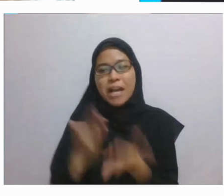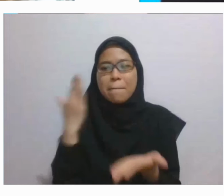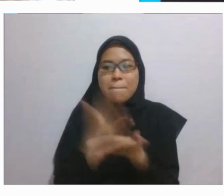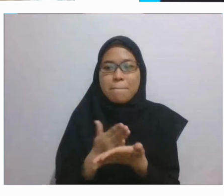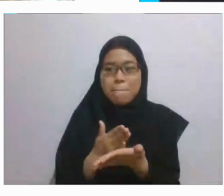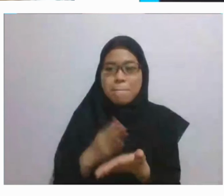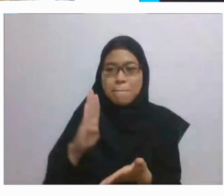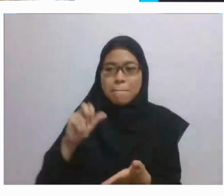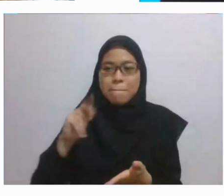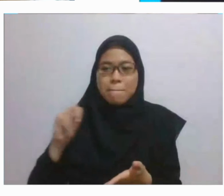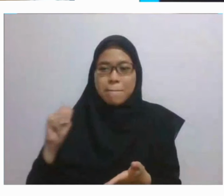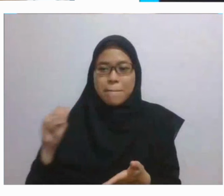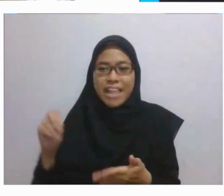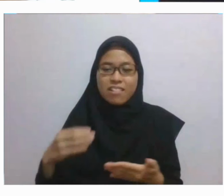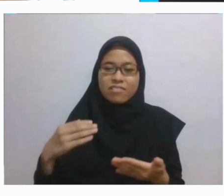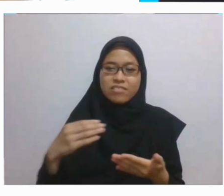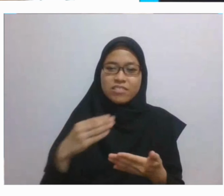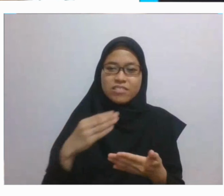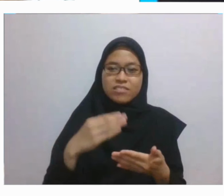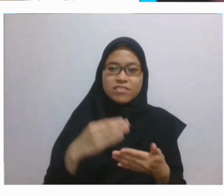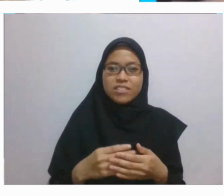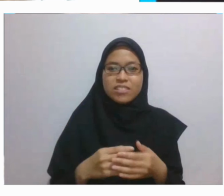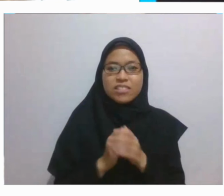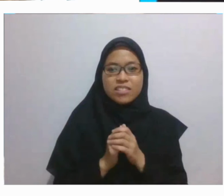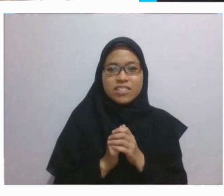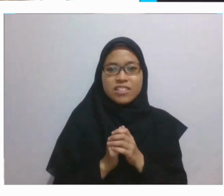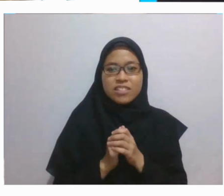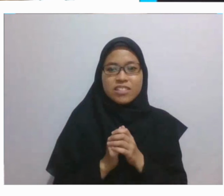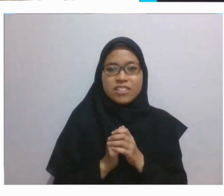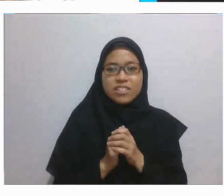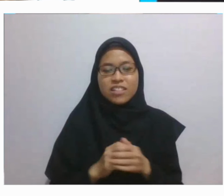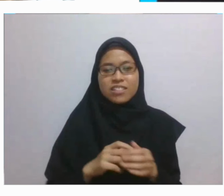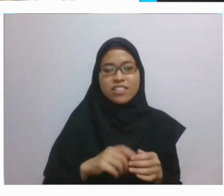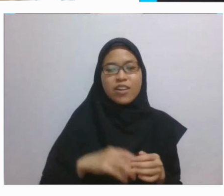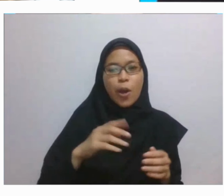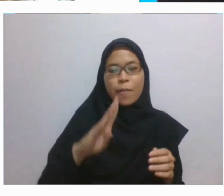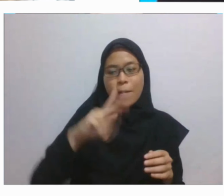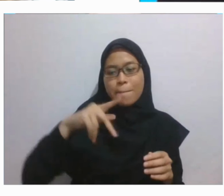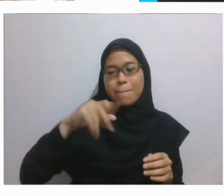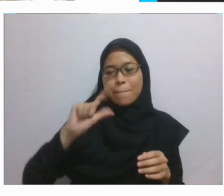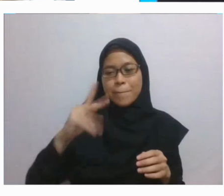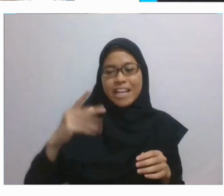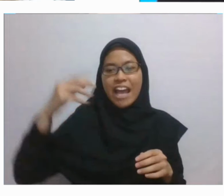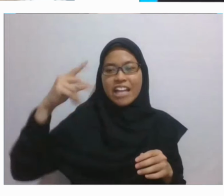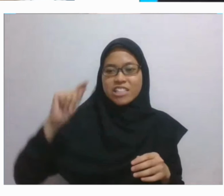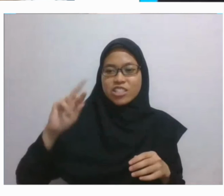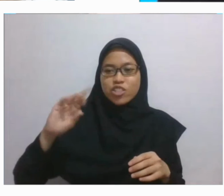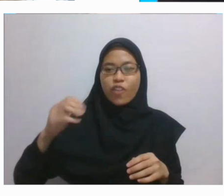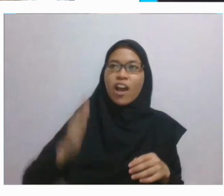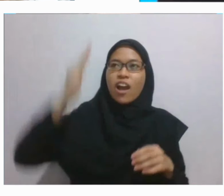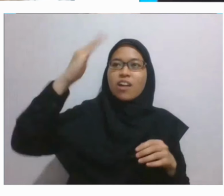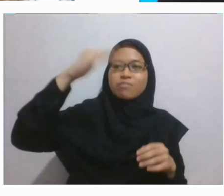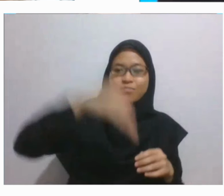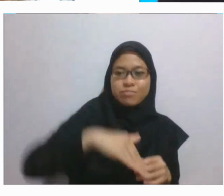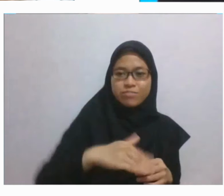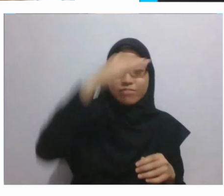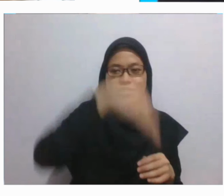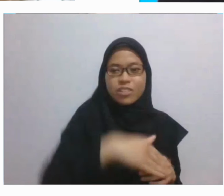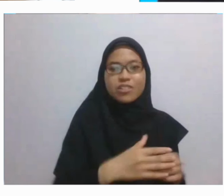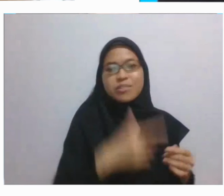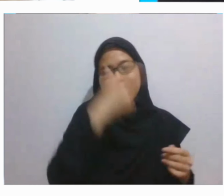know, that I guess that's why the chart of peaks and troughs in nature-based solutions, I guess sometimes we rush into solutions and they're not